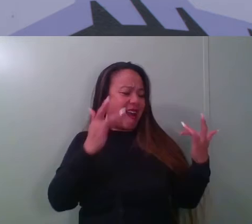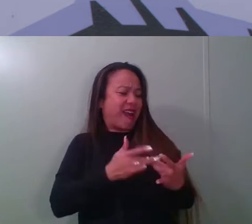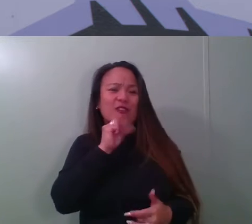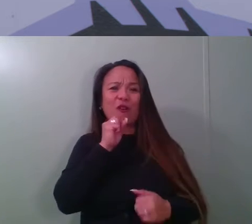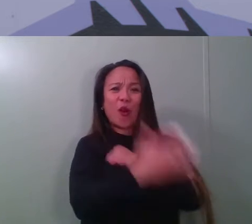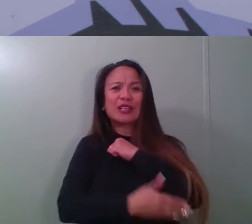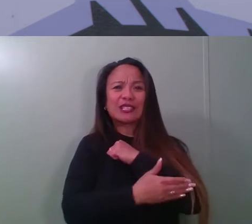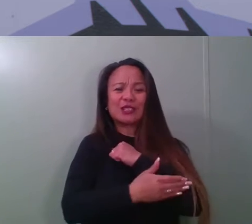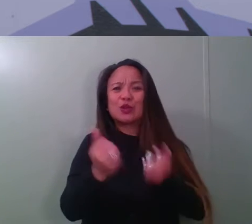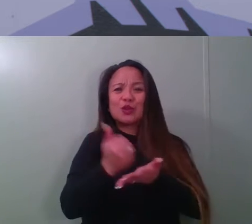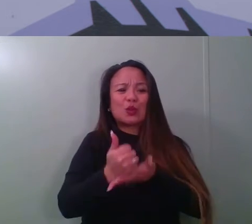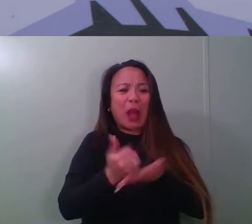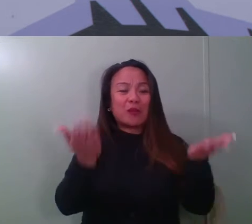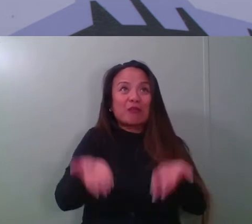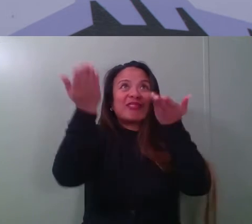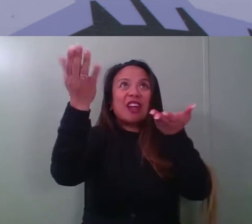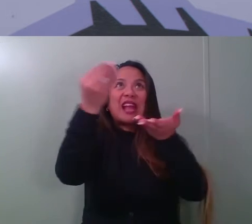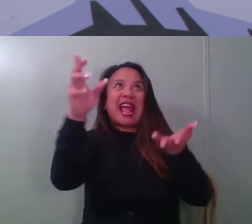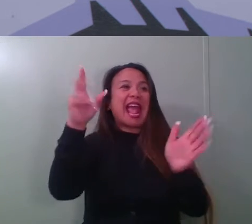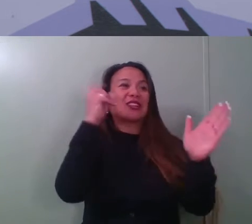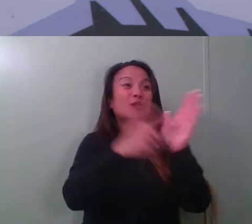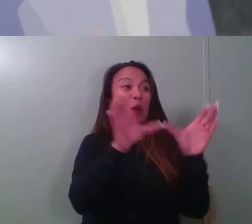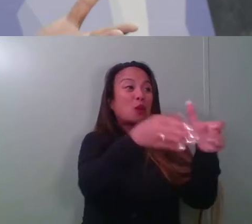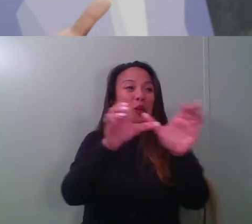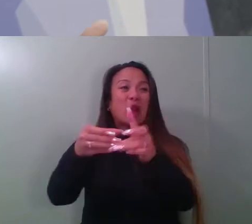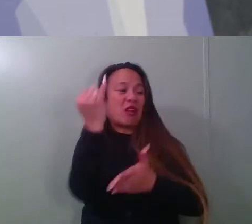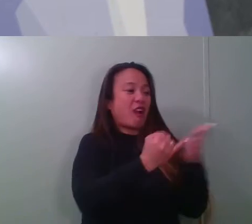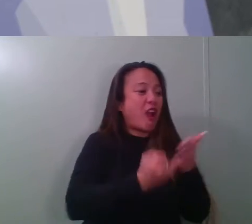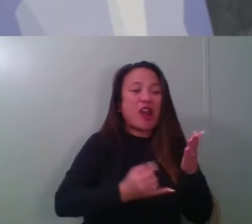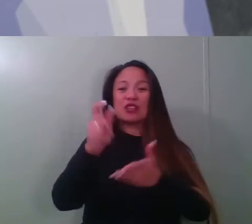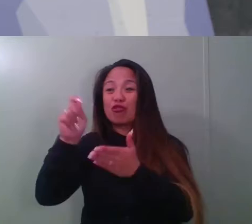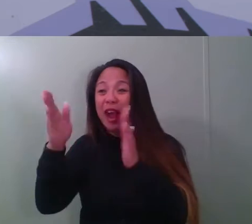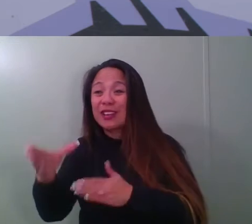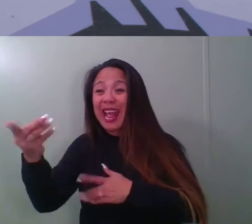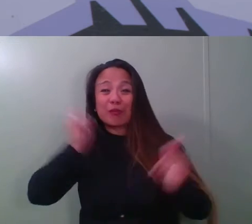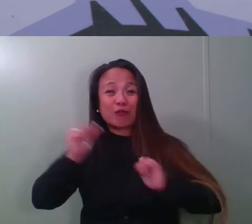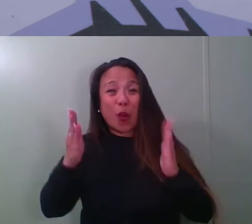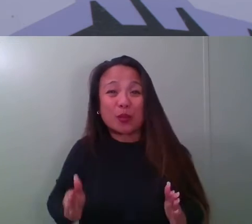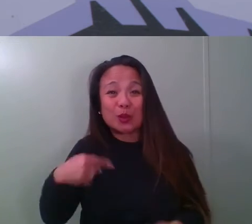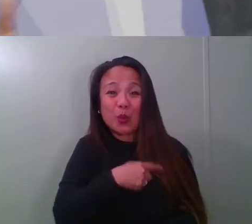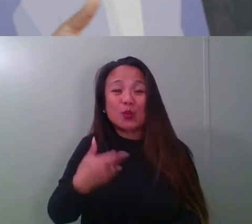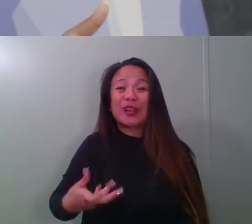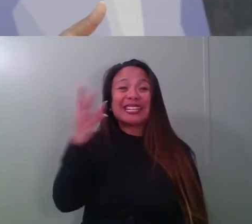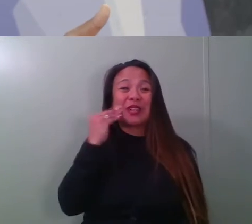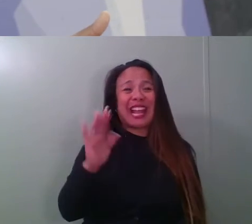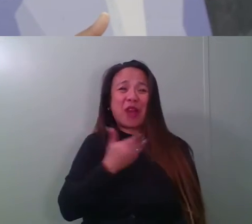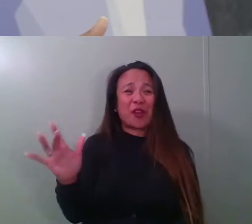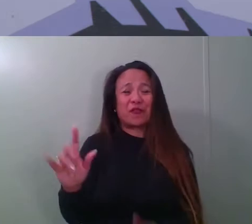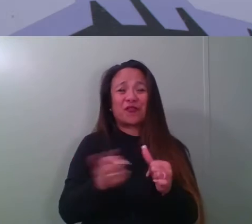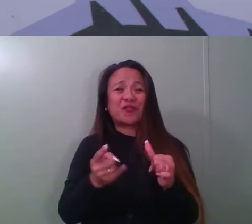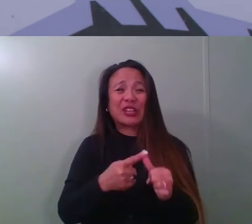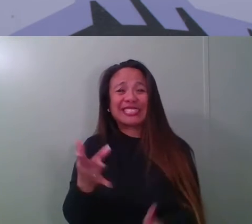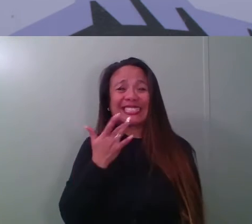future, this festival was created in the heart of Orange County to uplift marginalized artists, poets, writers, and